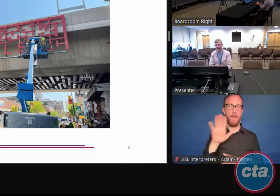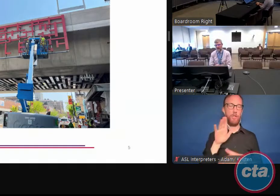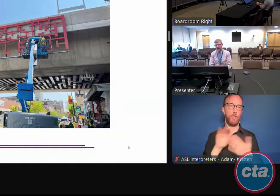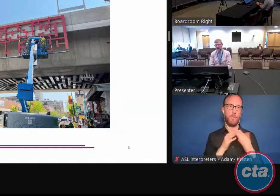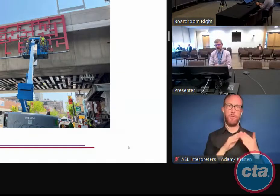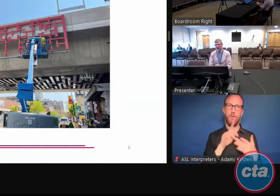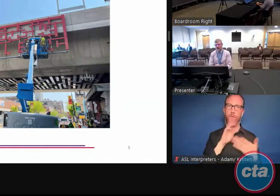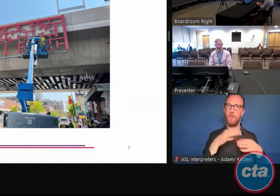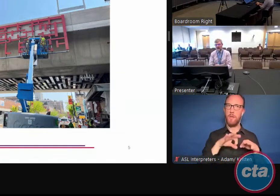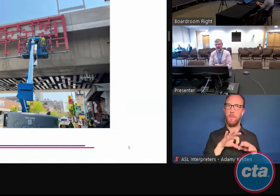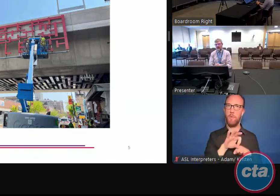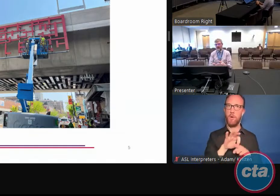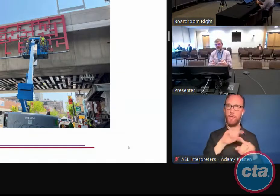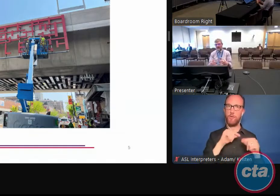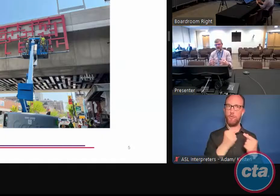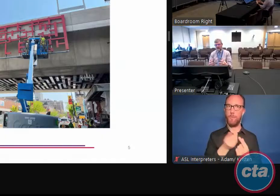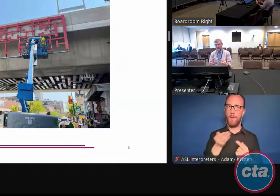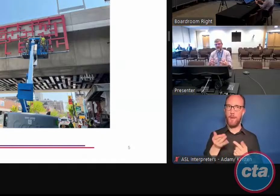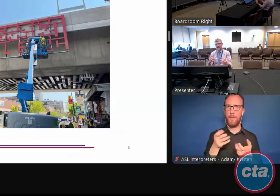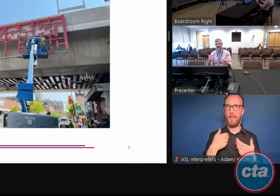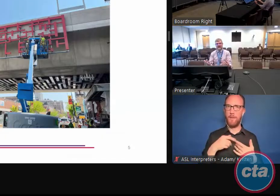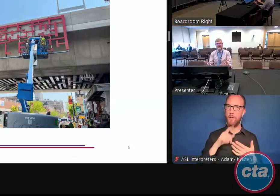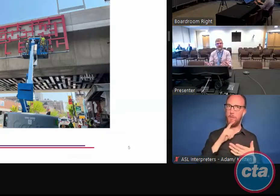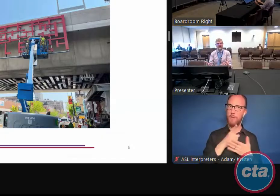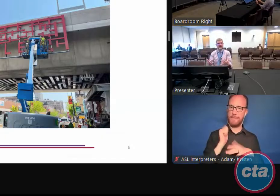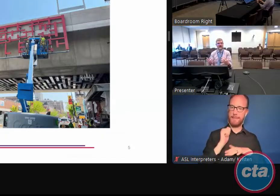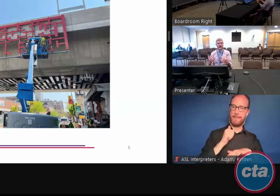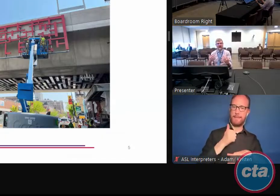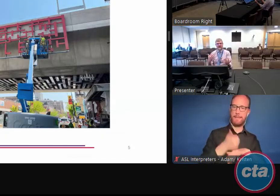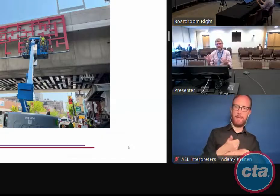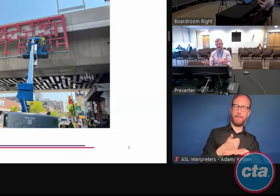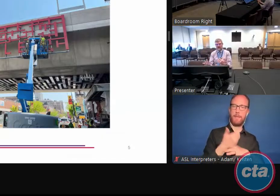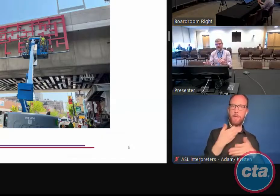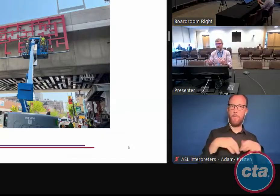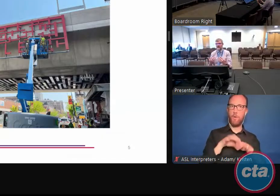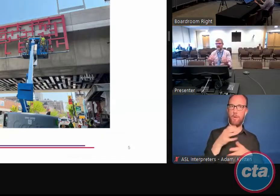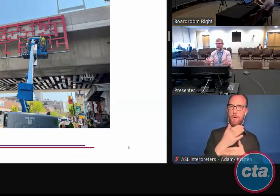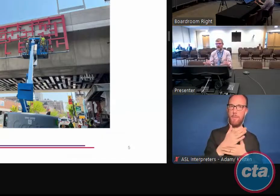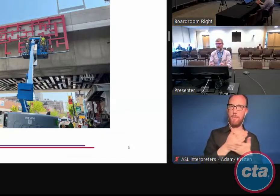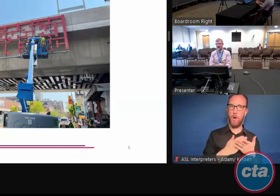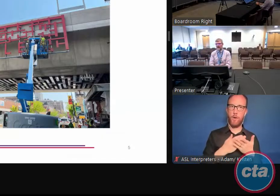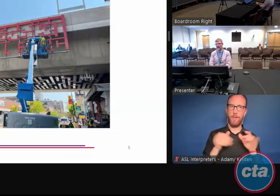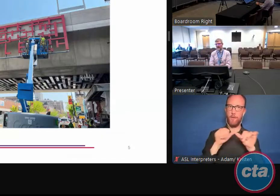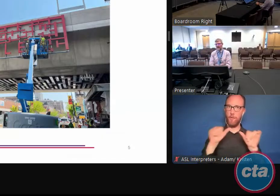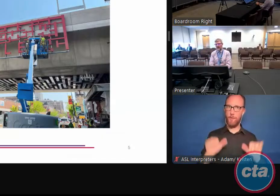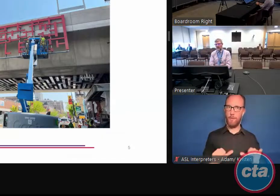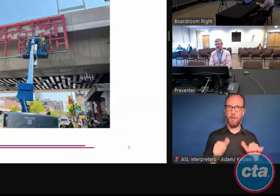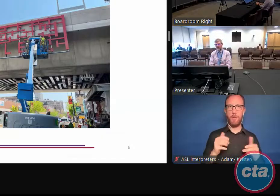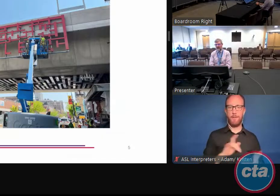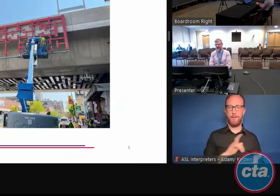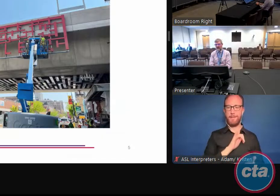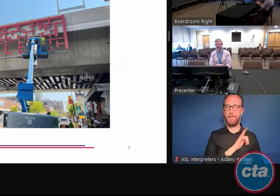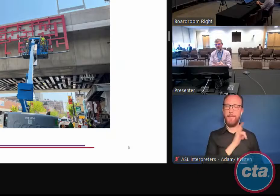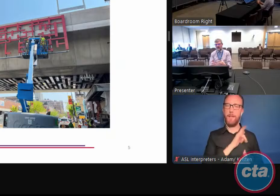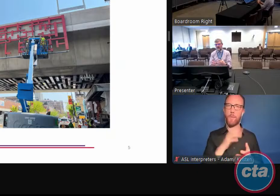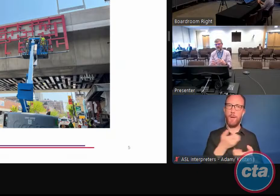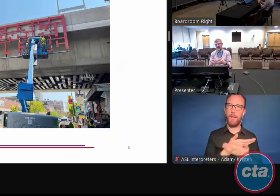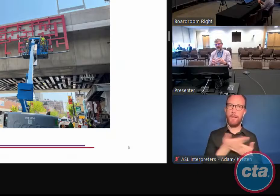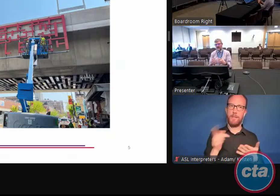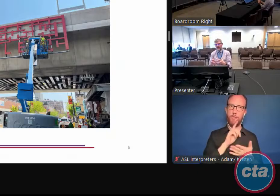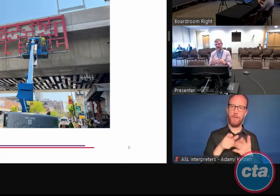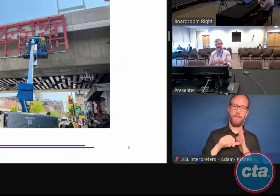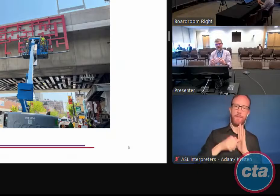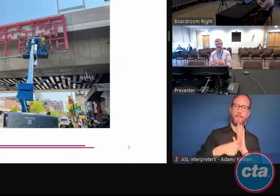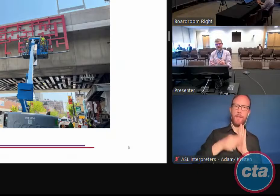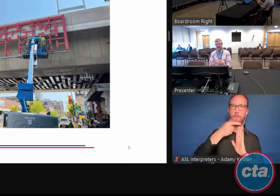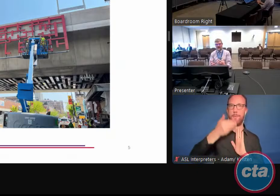area up there, wanted a very fixture piece in the architecture there. They wanted some things that really separated it and helped define it. So there's some very